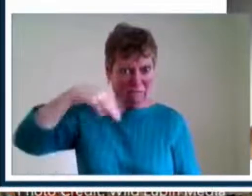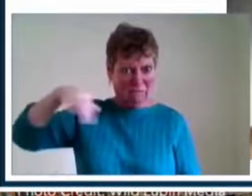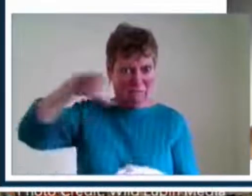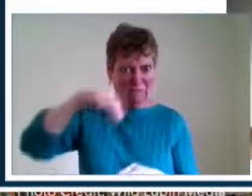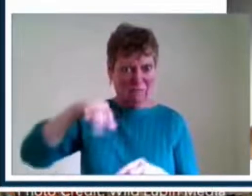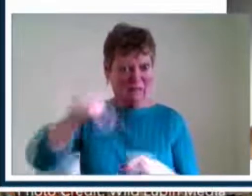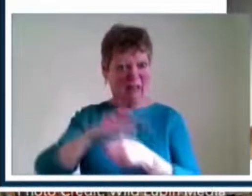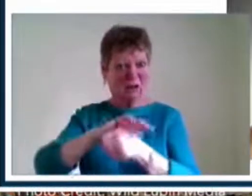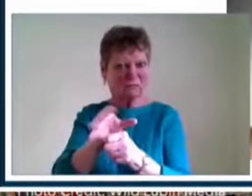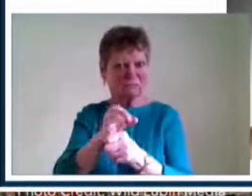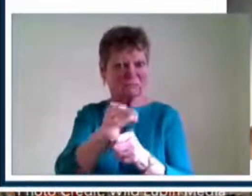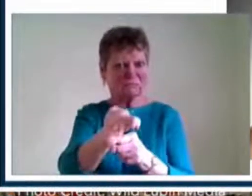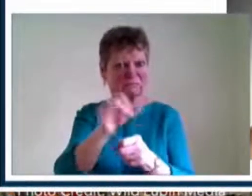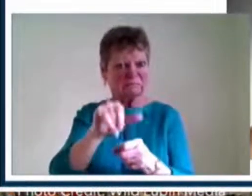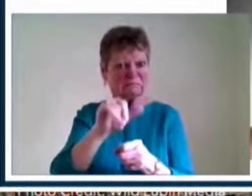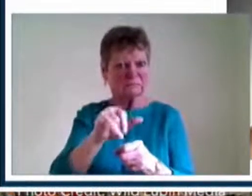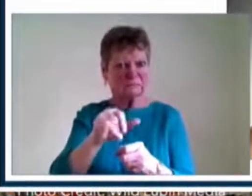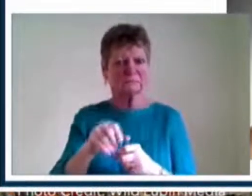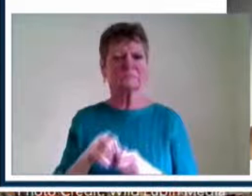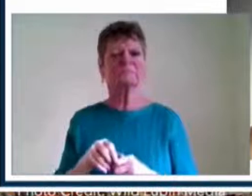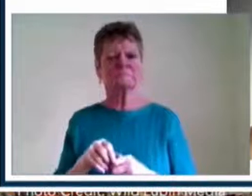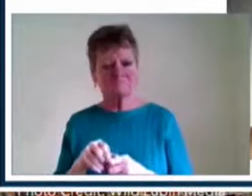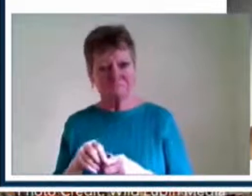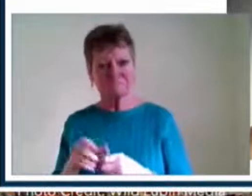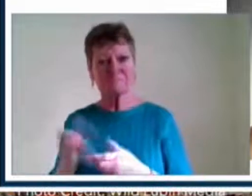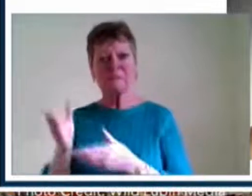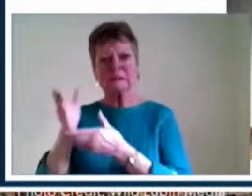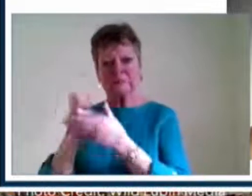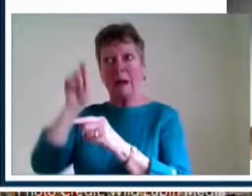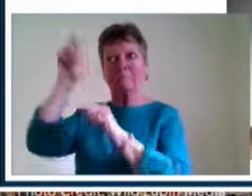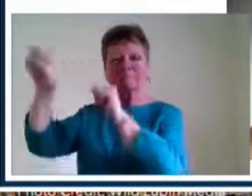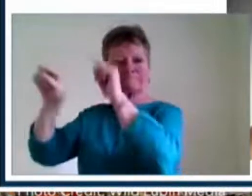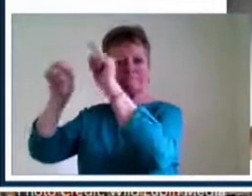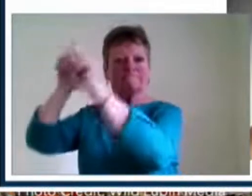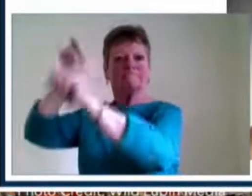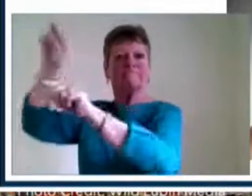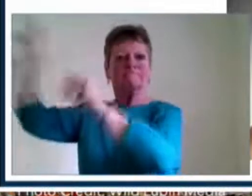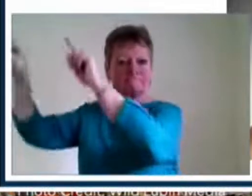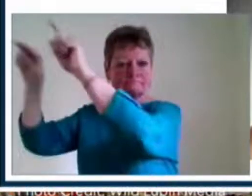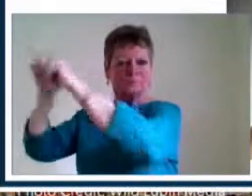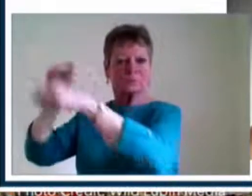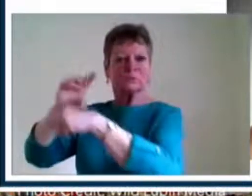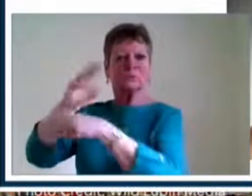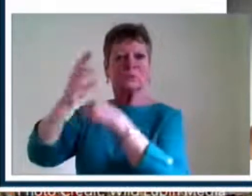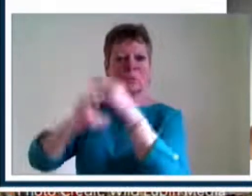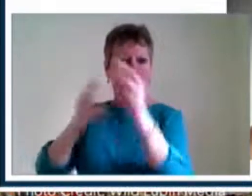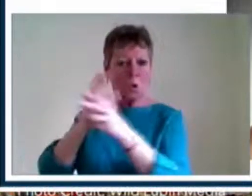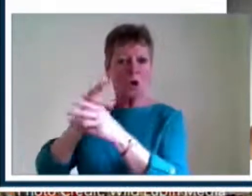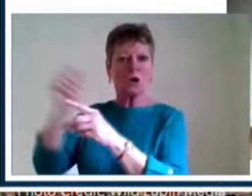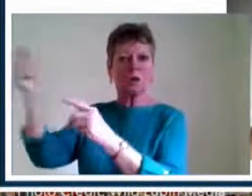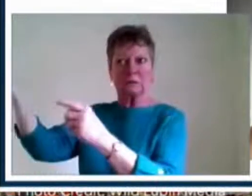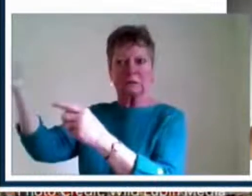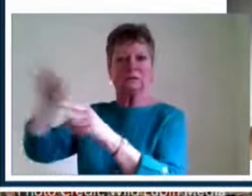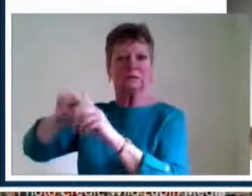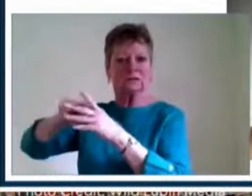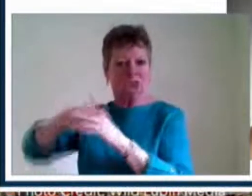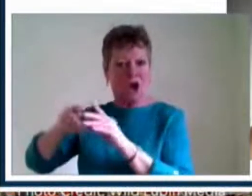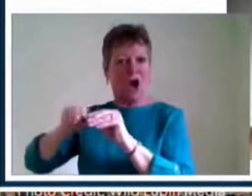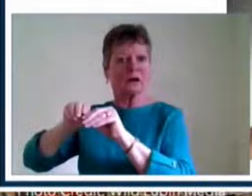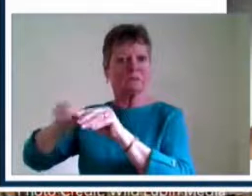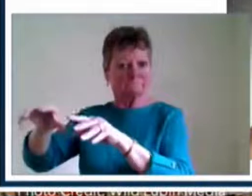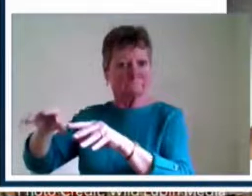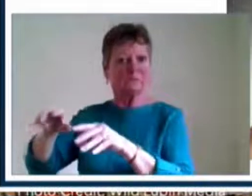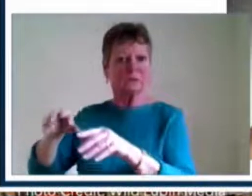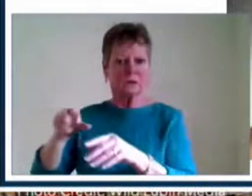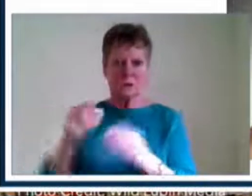slowly emerging in other parts of the world. I have not been involved in direct conversations, but every time there's a new